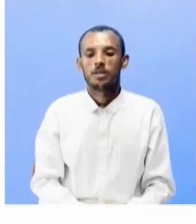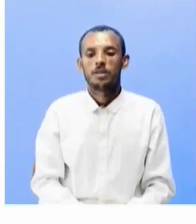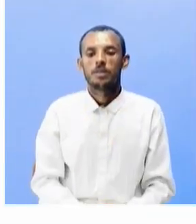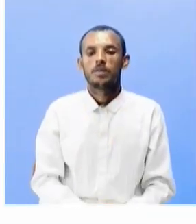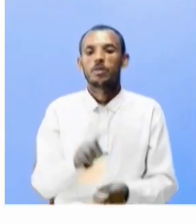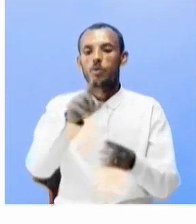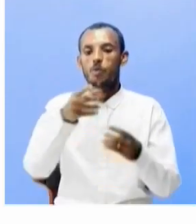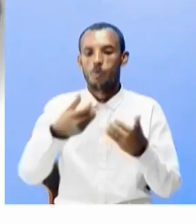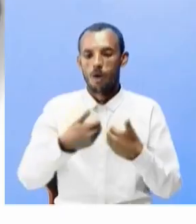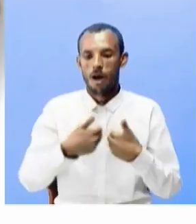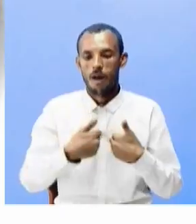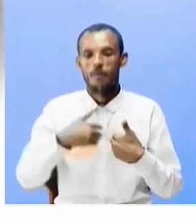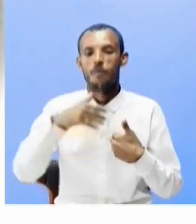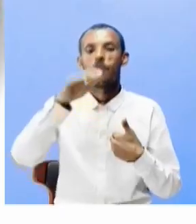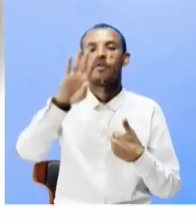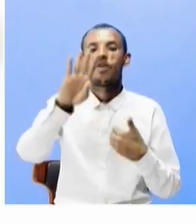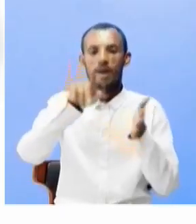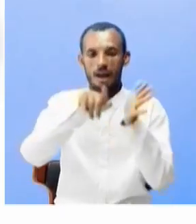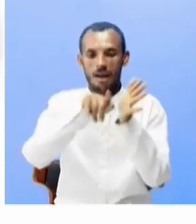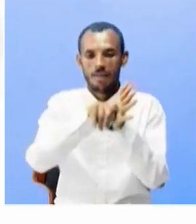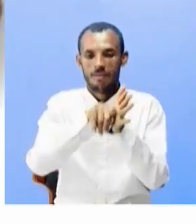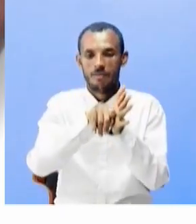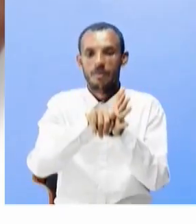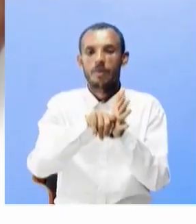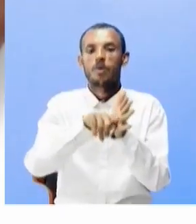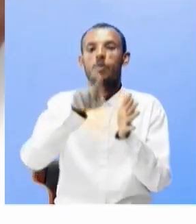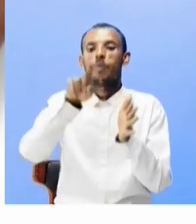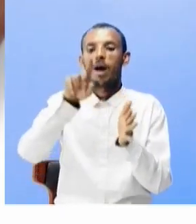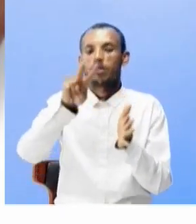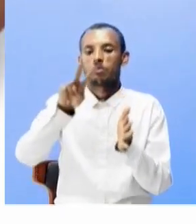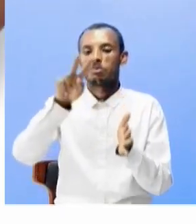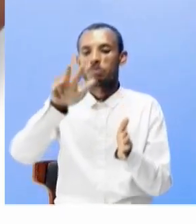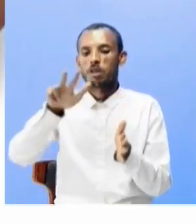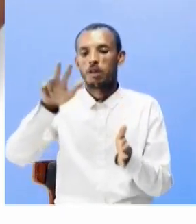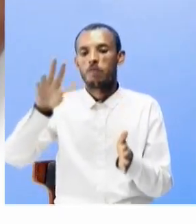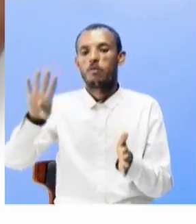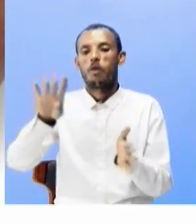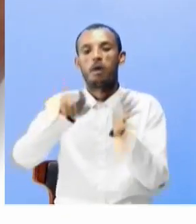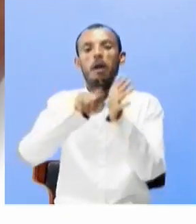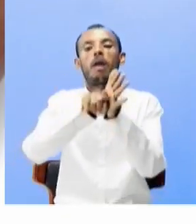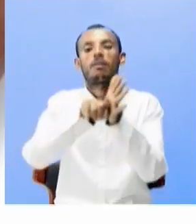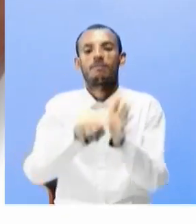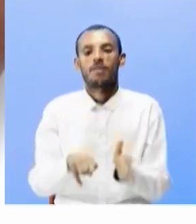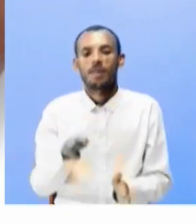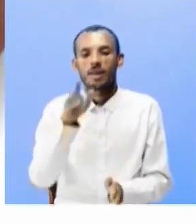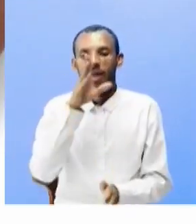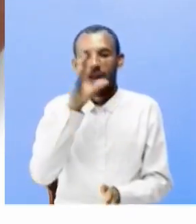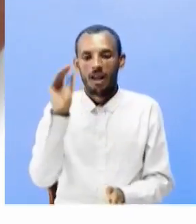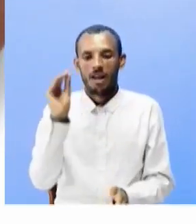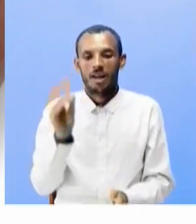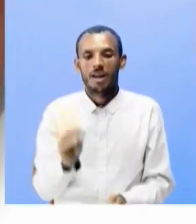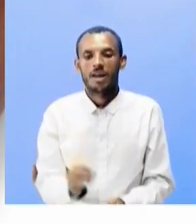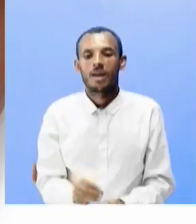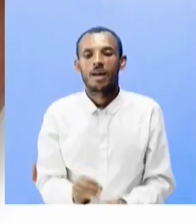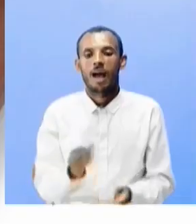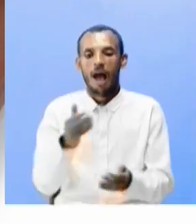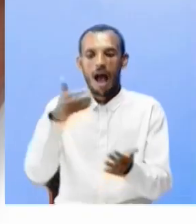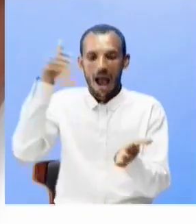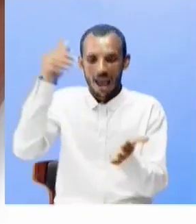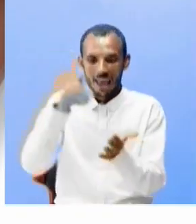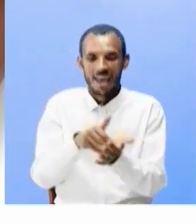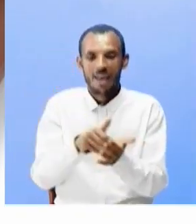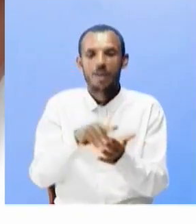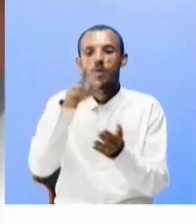you have 4 negatives. 1, 2, 3, 4. Again, on this,